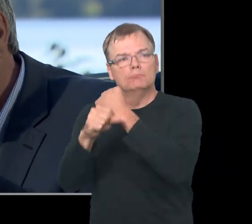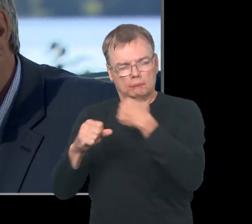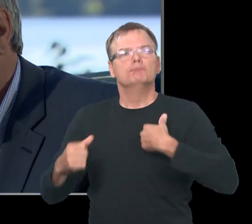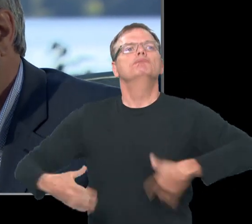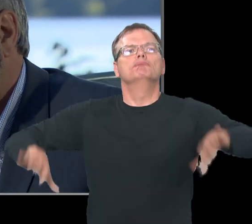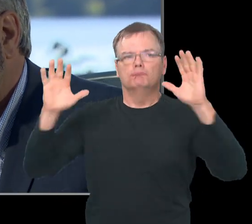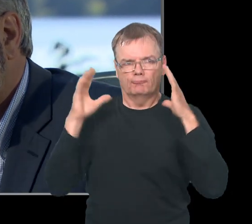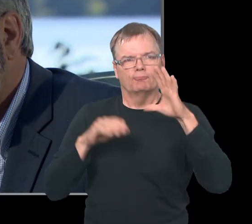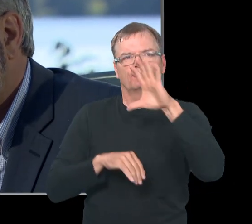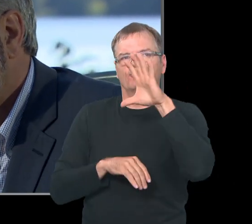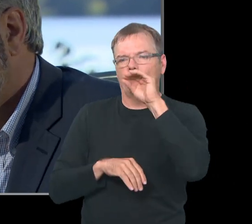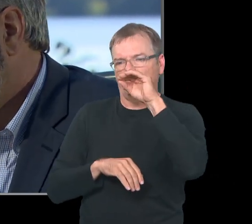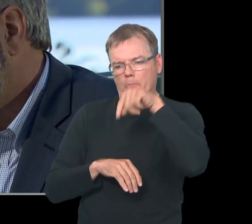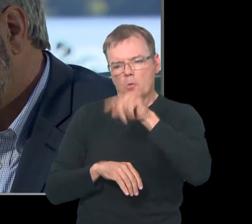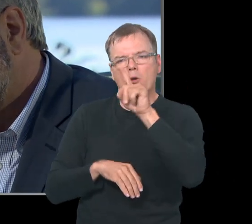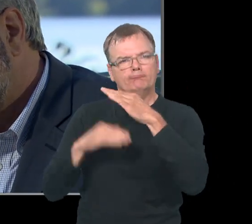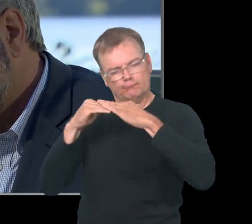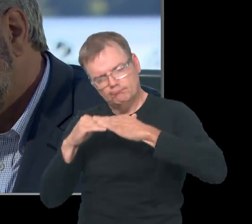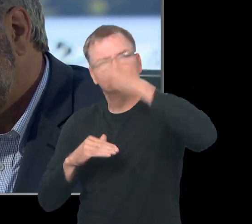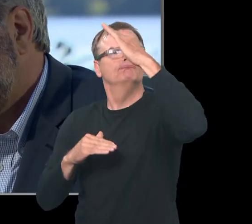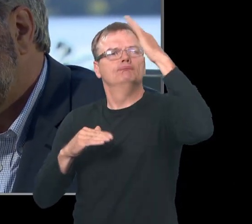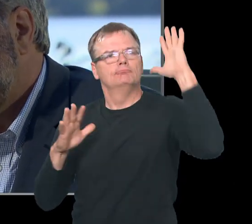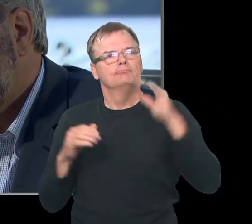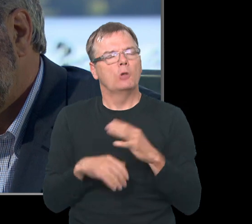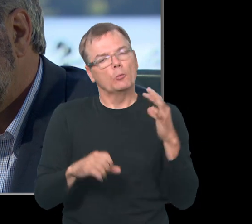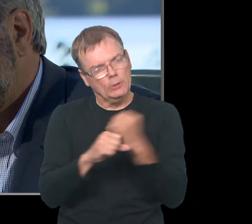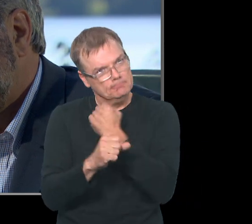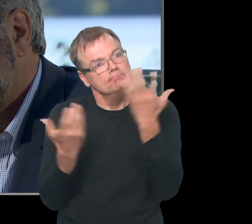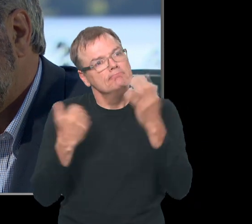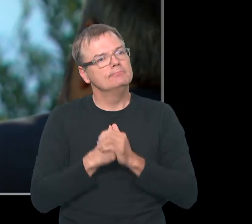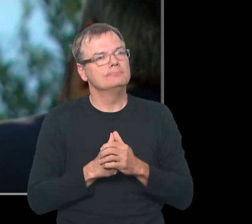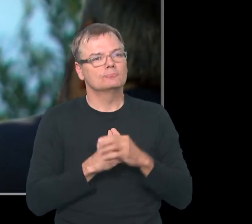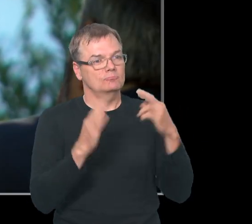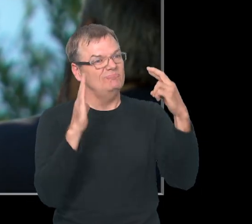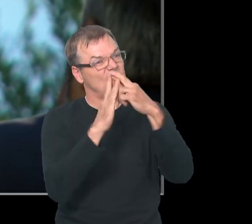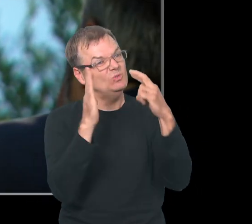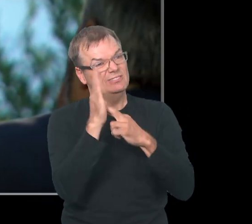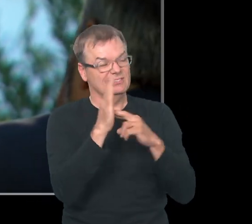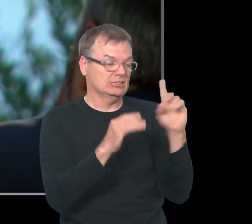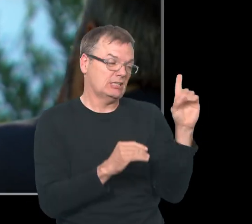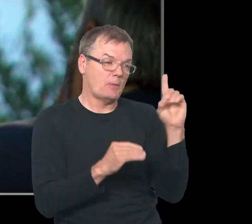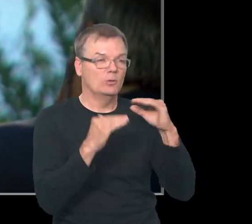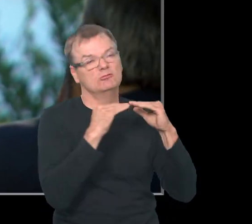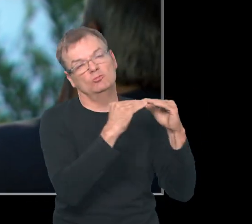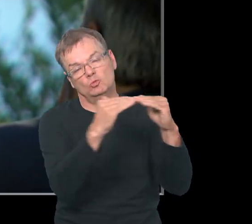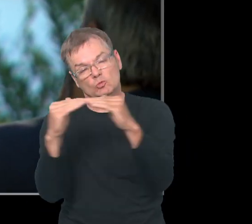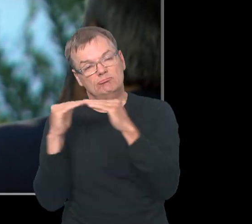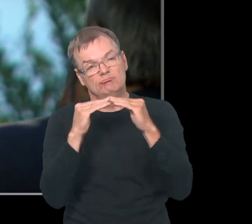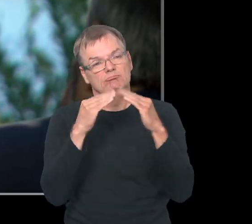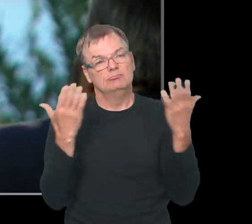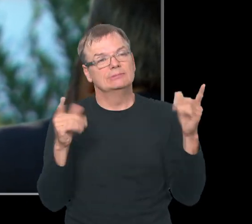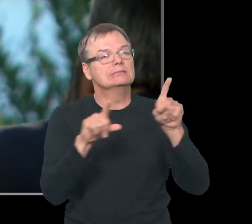are the rules we played by in 95. Those are the rules that Great Britain just played by. The fight against ISIS,